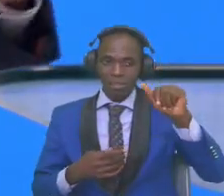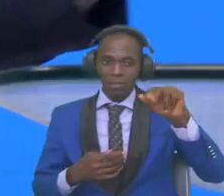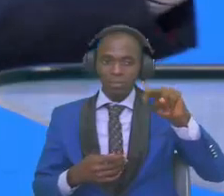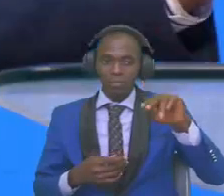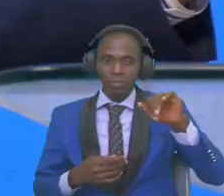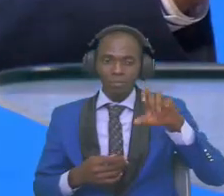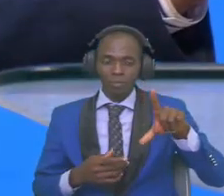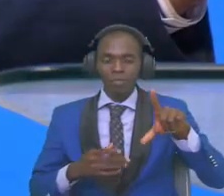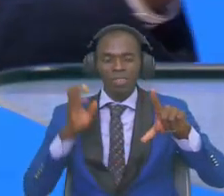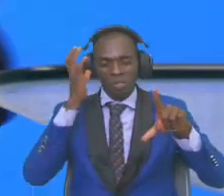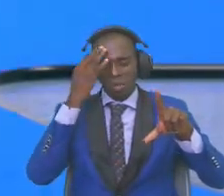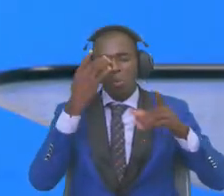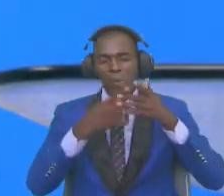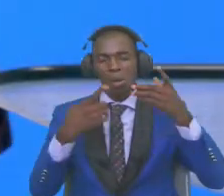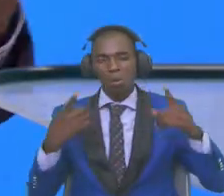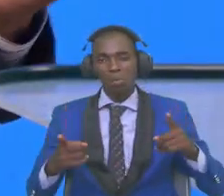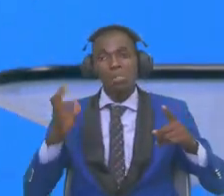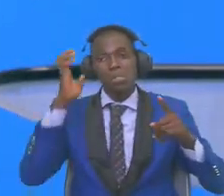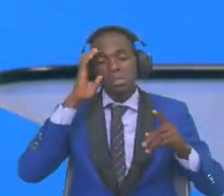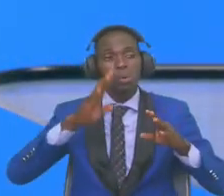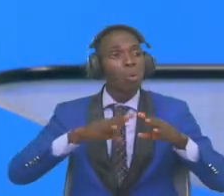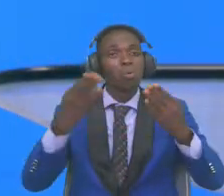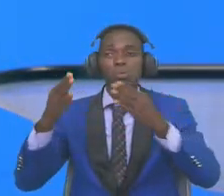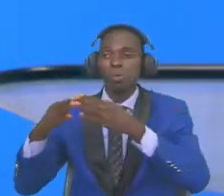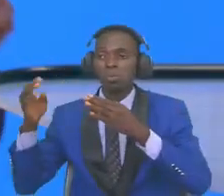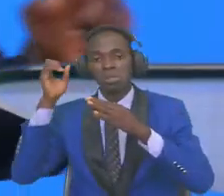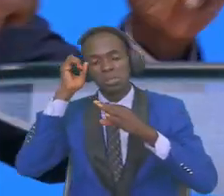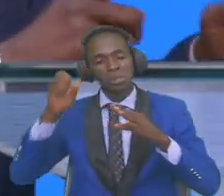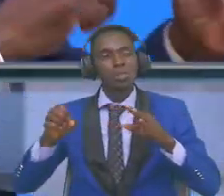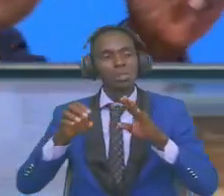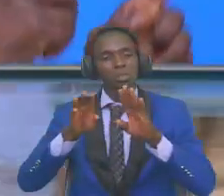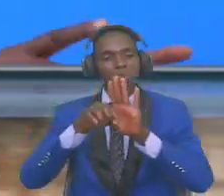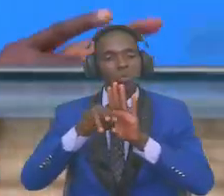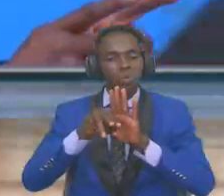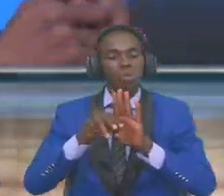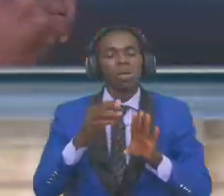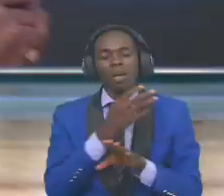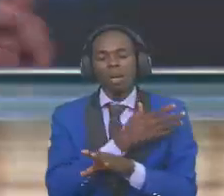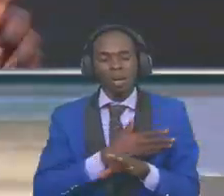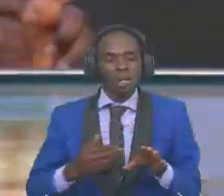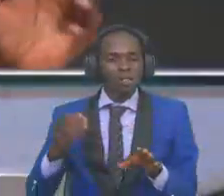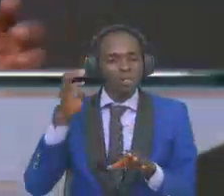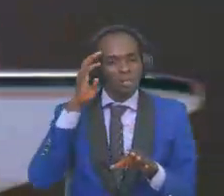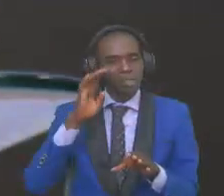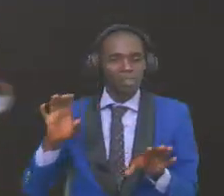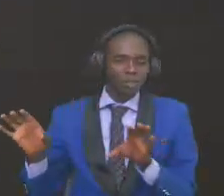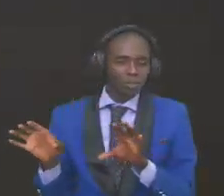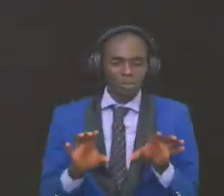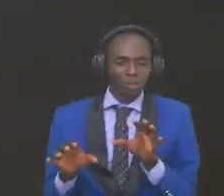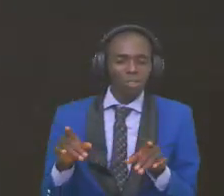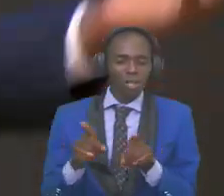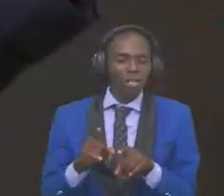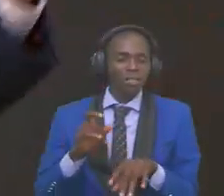then he opened this window like he always did. Can you still preach the same thing like you have always